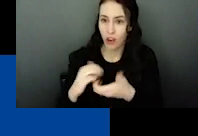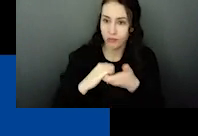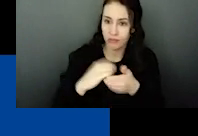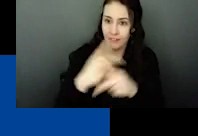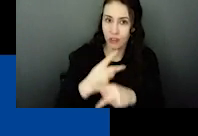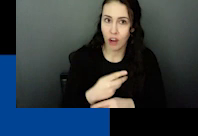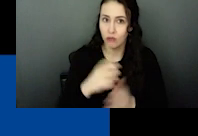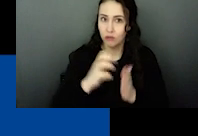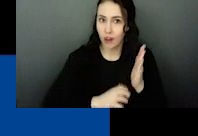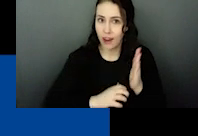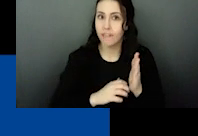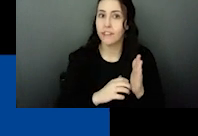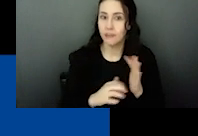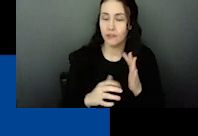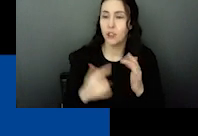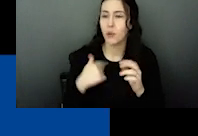at what coursework's included in them.